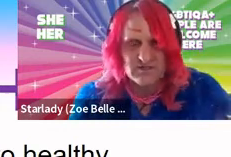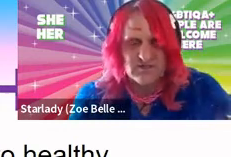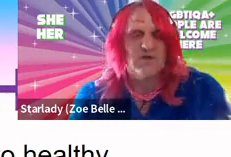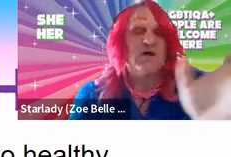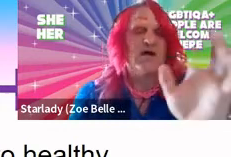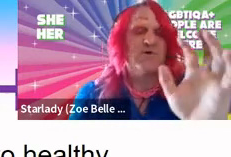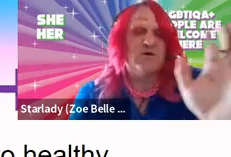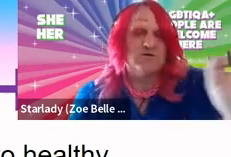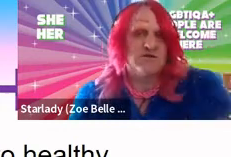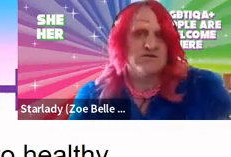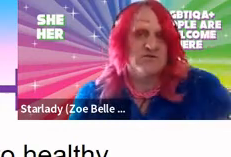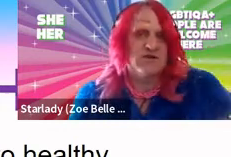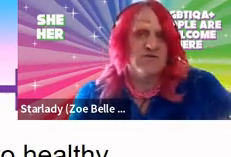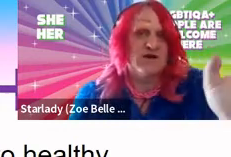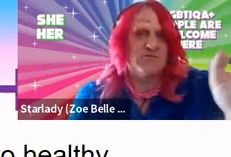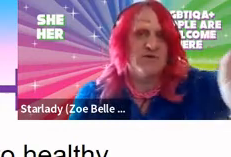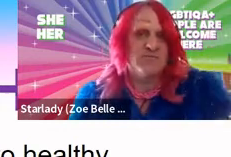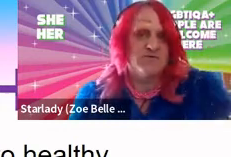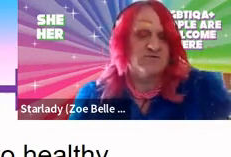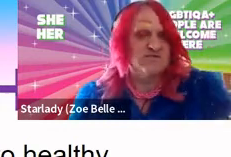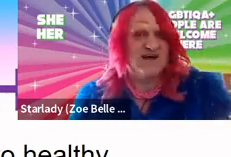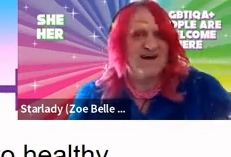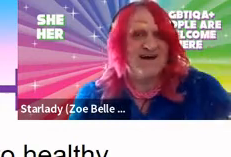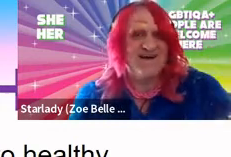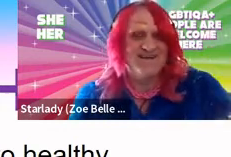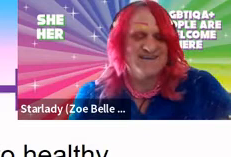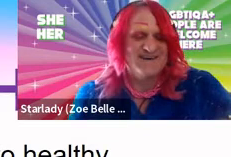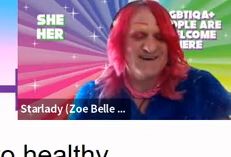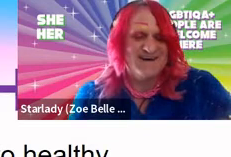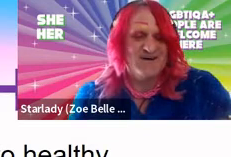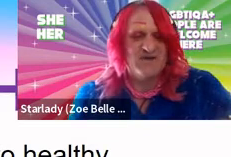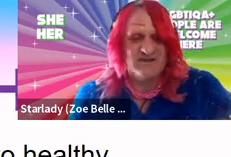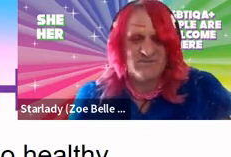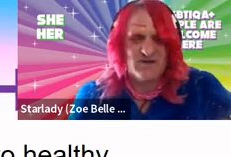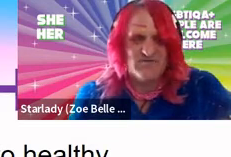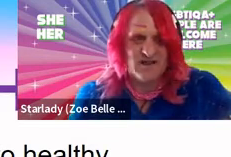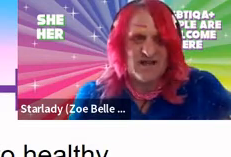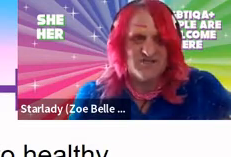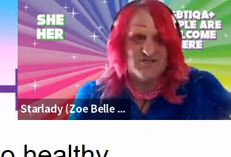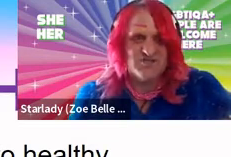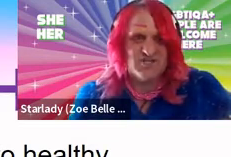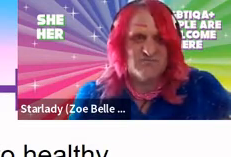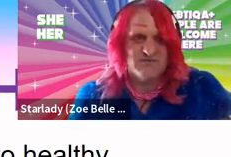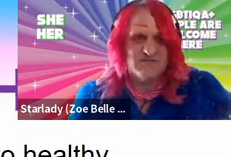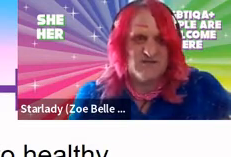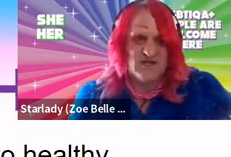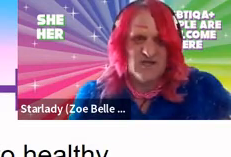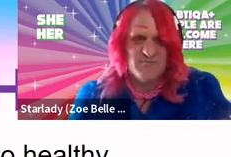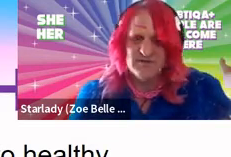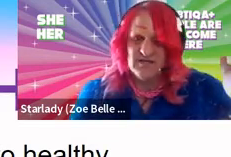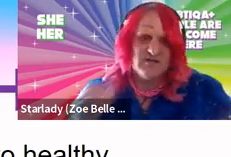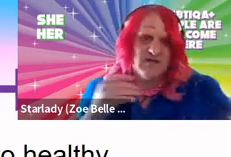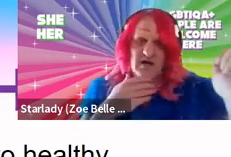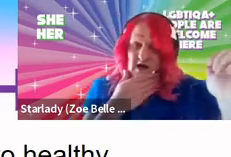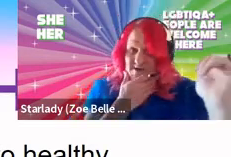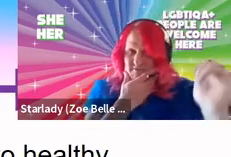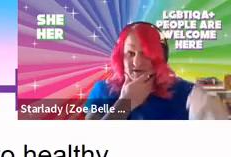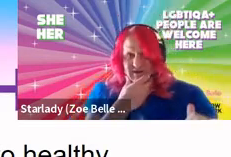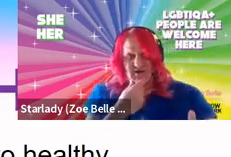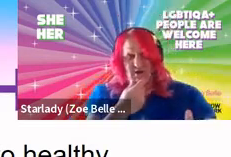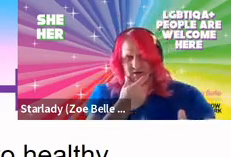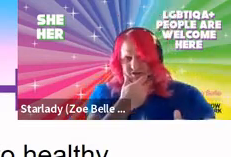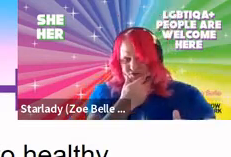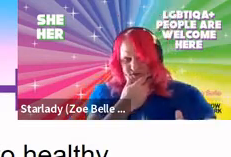of origin, and we're also talking about people's intimate relationships. In particular,